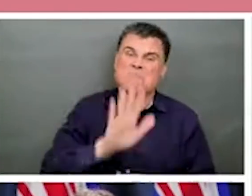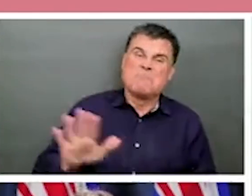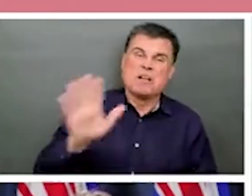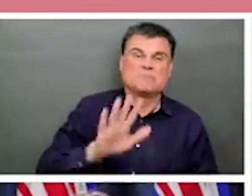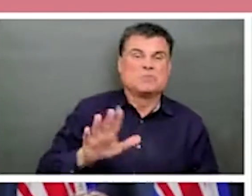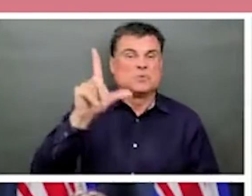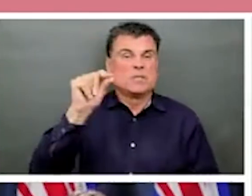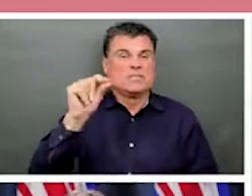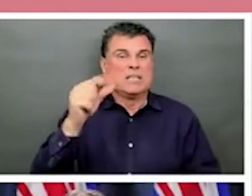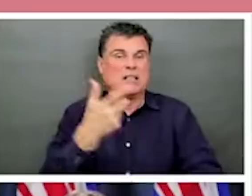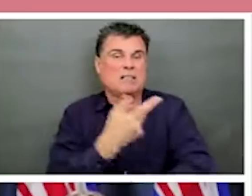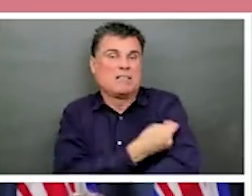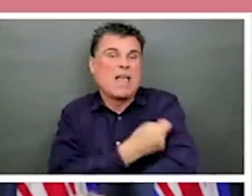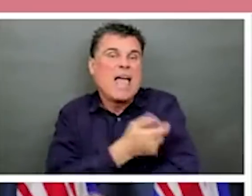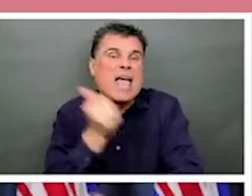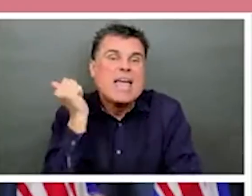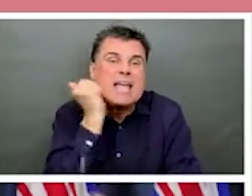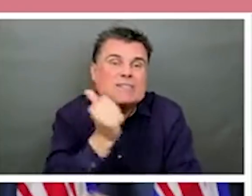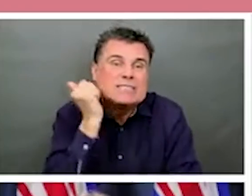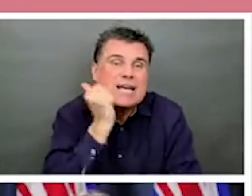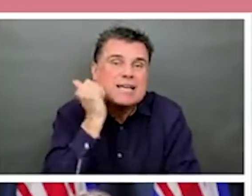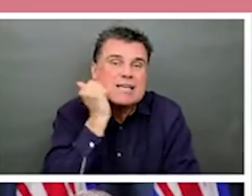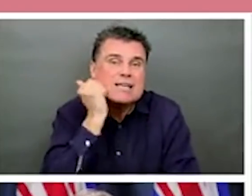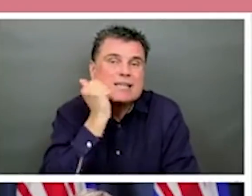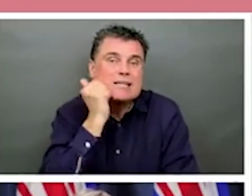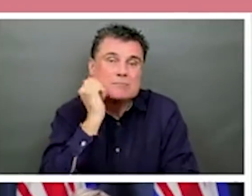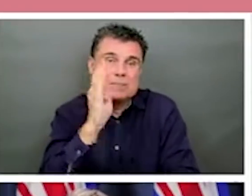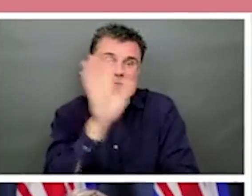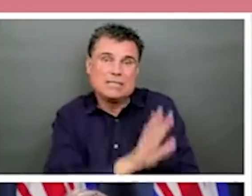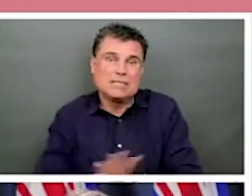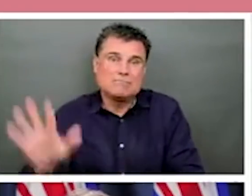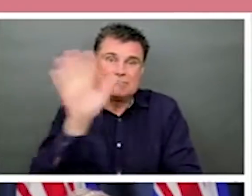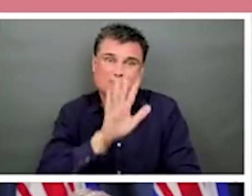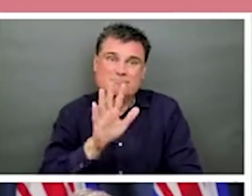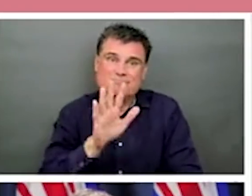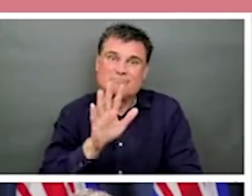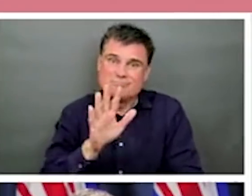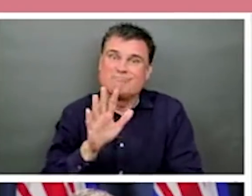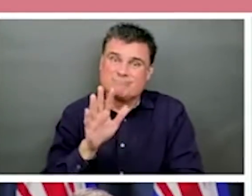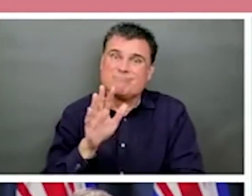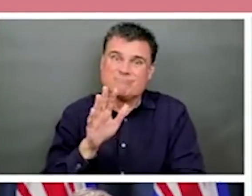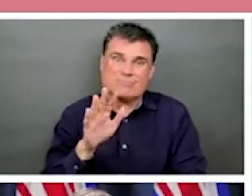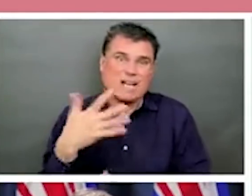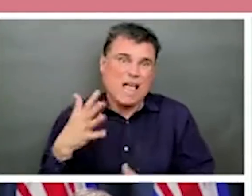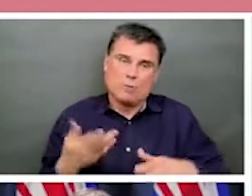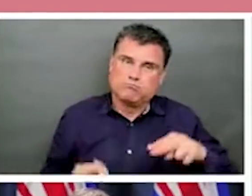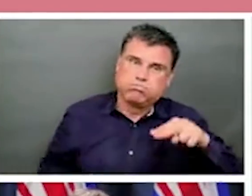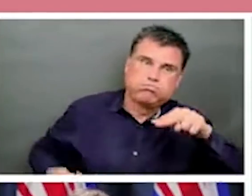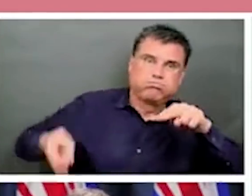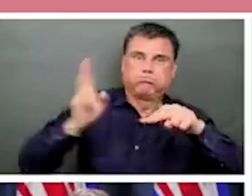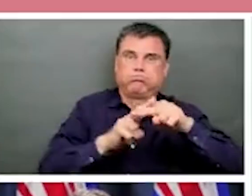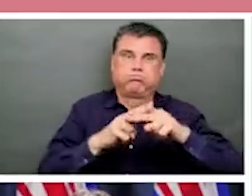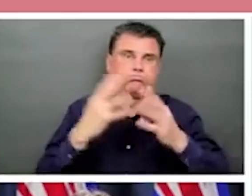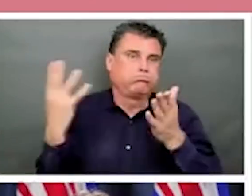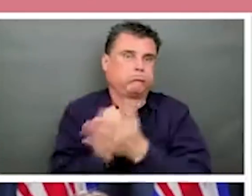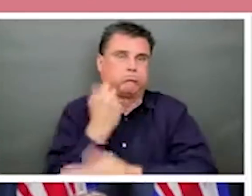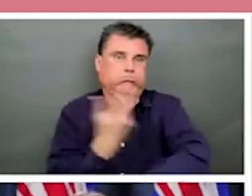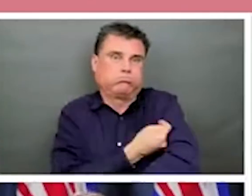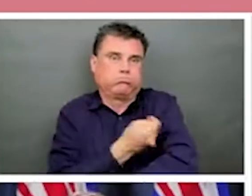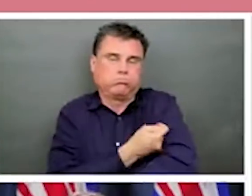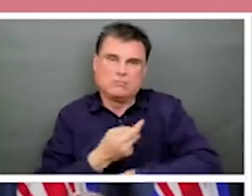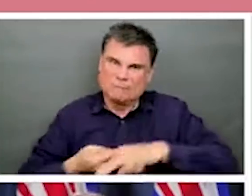day in British Columbia. So that's a remarkable increase, and you can start to see the